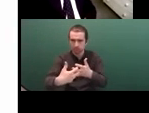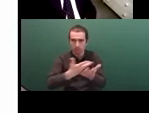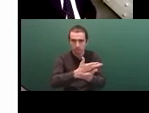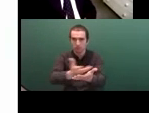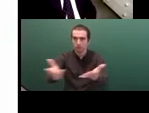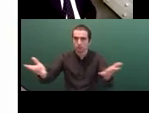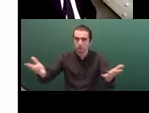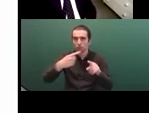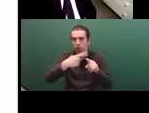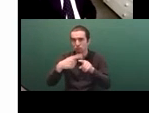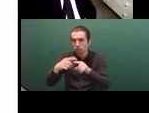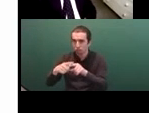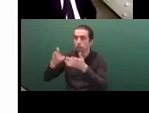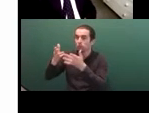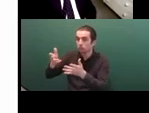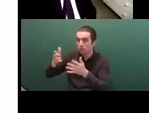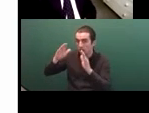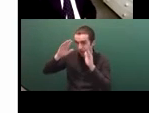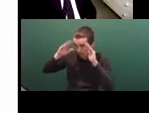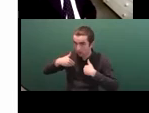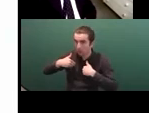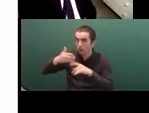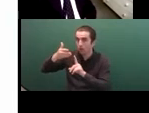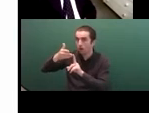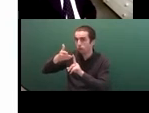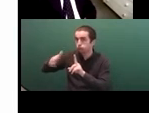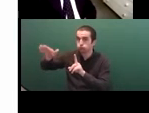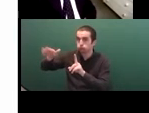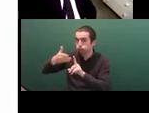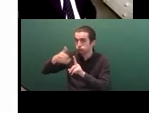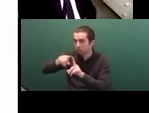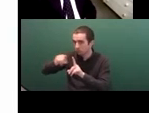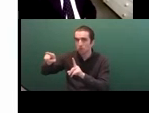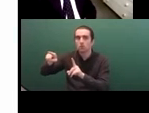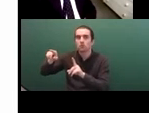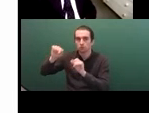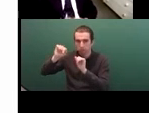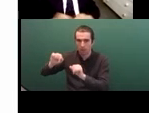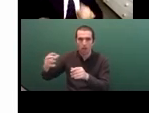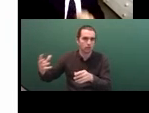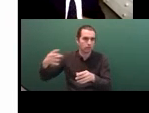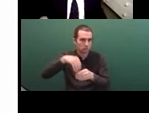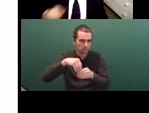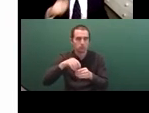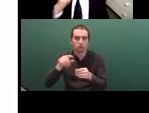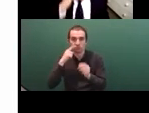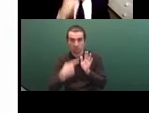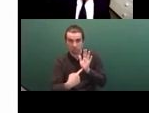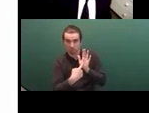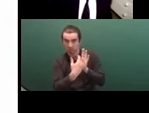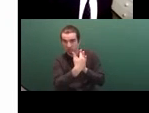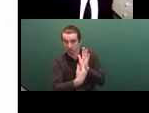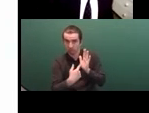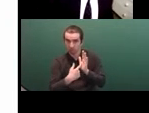with disabilities, considering a South African context, all education institutions are required to make the